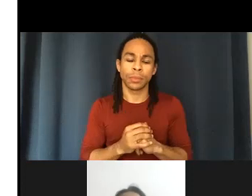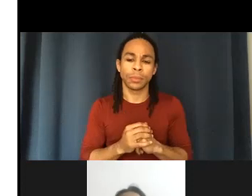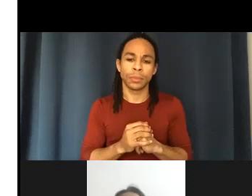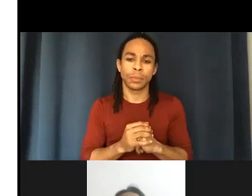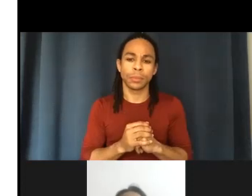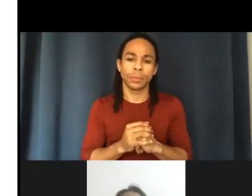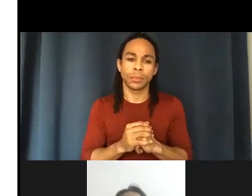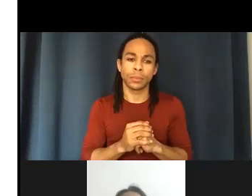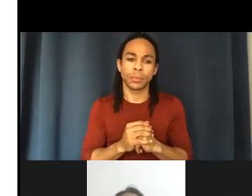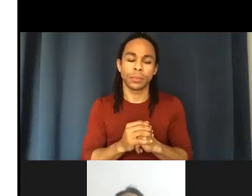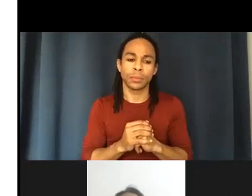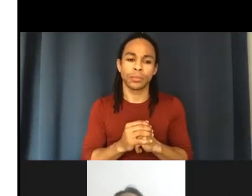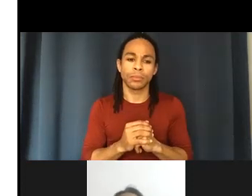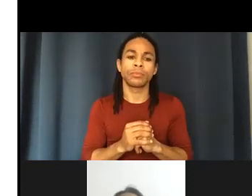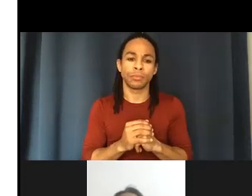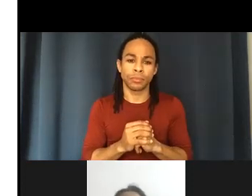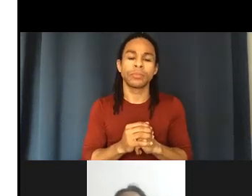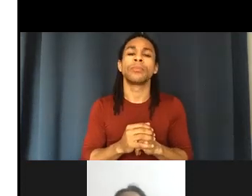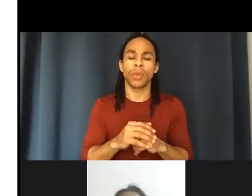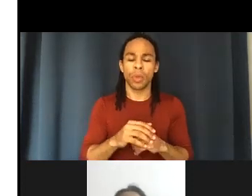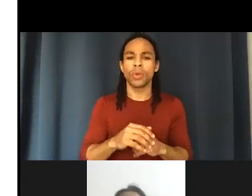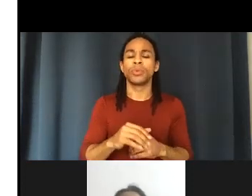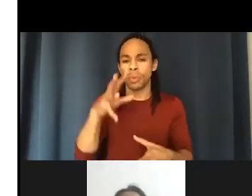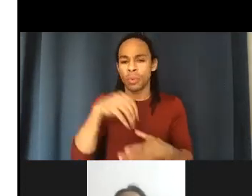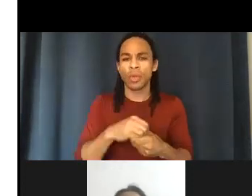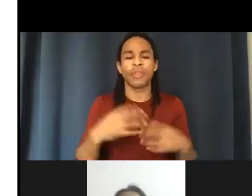and reproductive health and rights particularly,